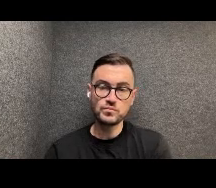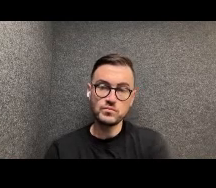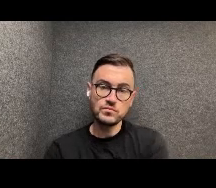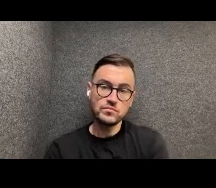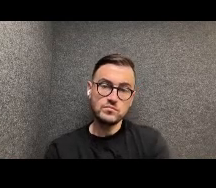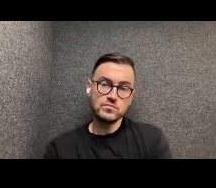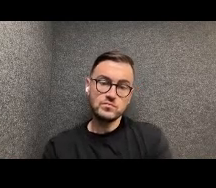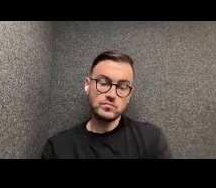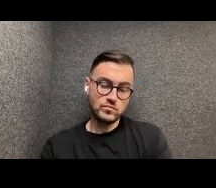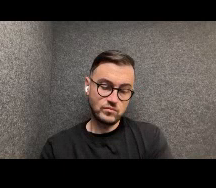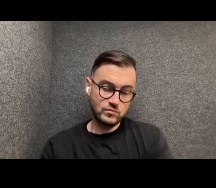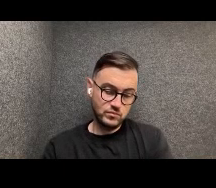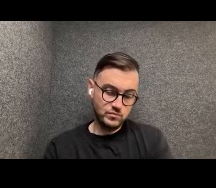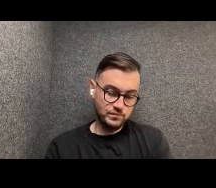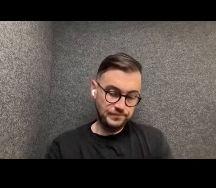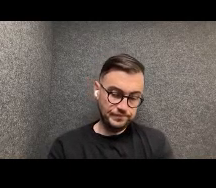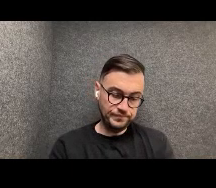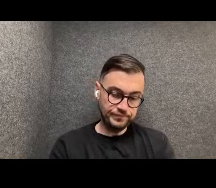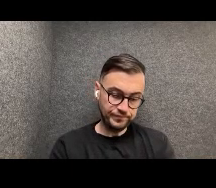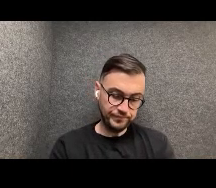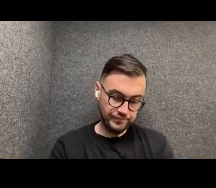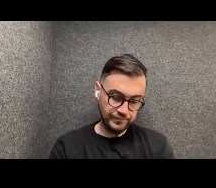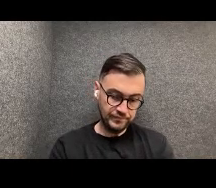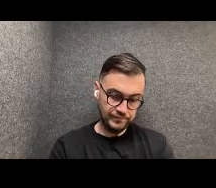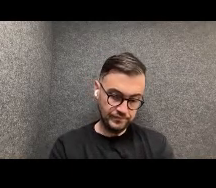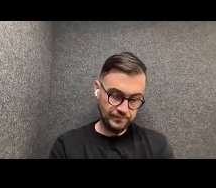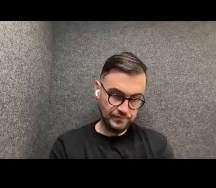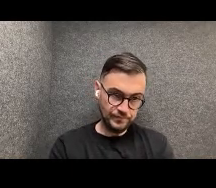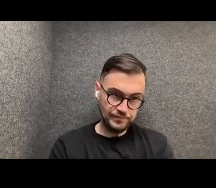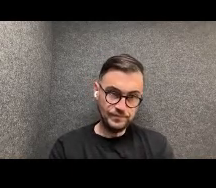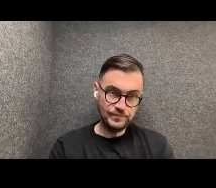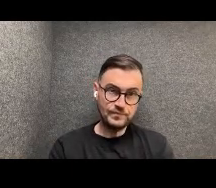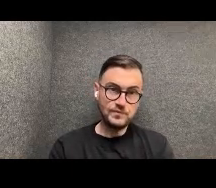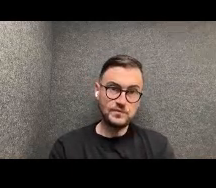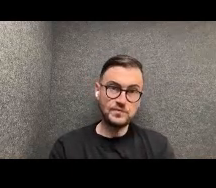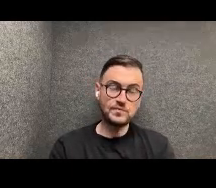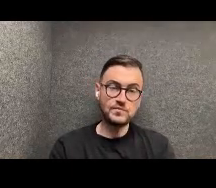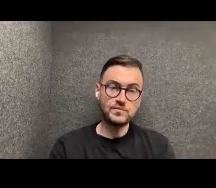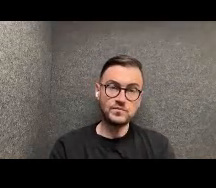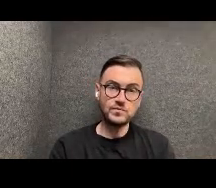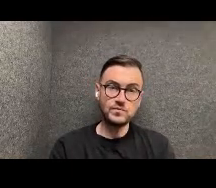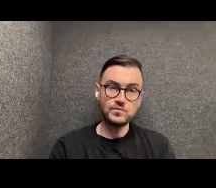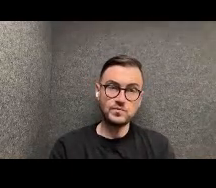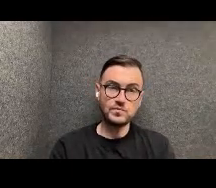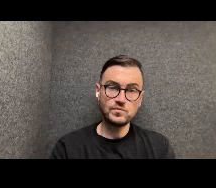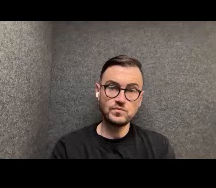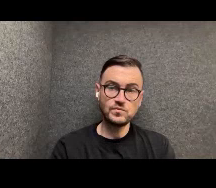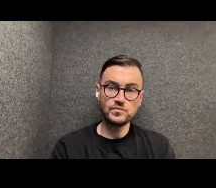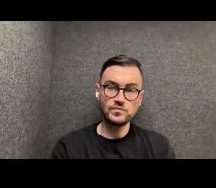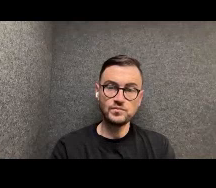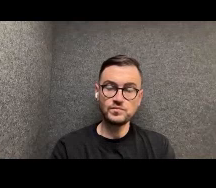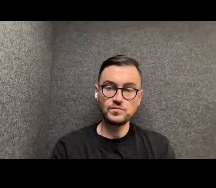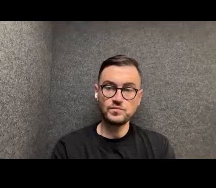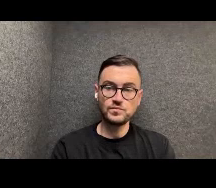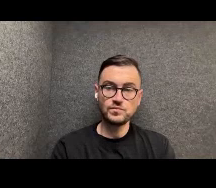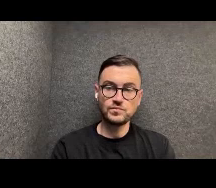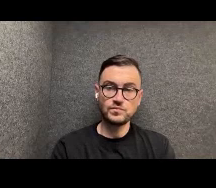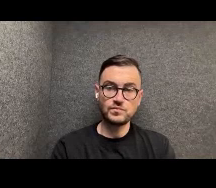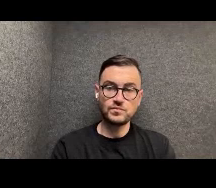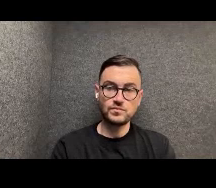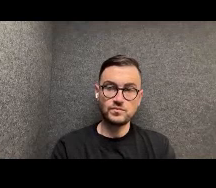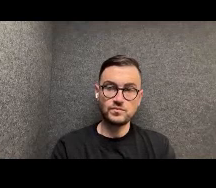we appreciate the comments and provisions under this section and may provide additional guidance after this rule is finalized.